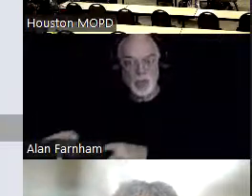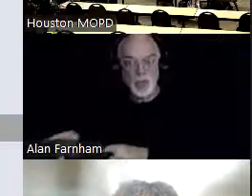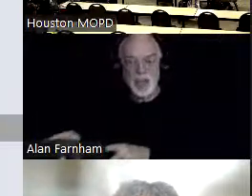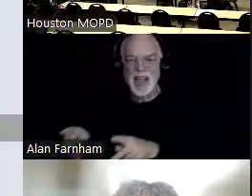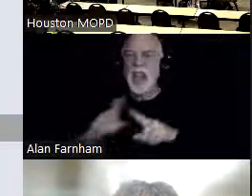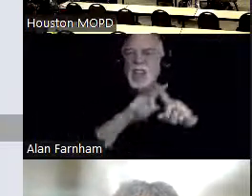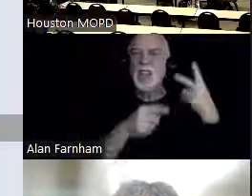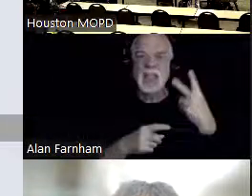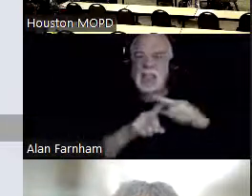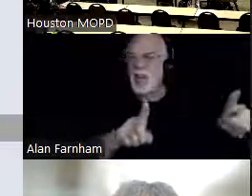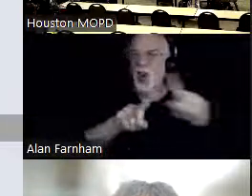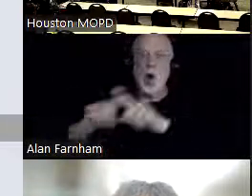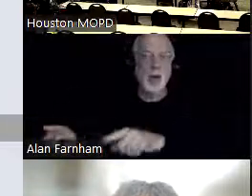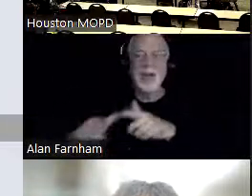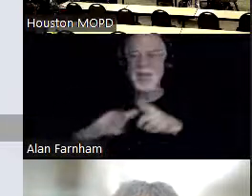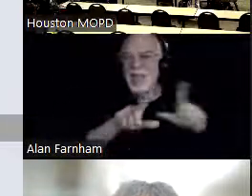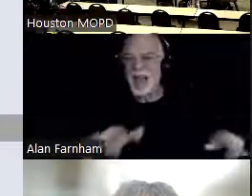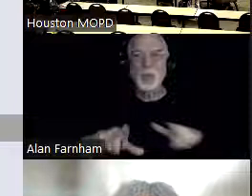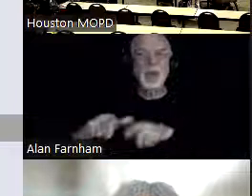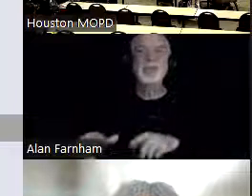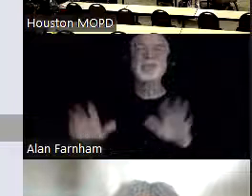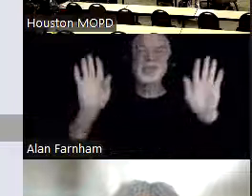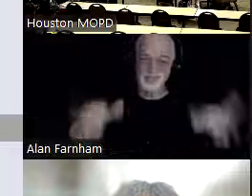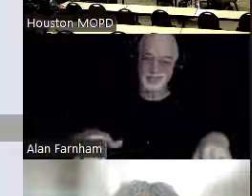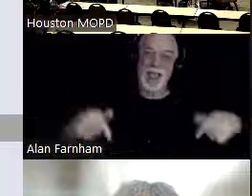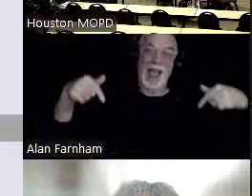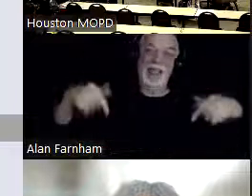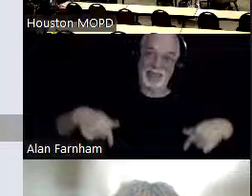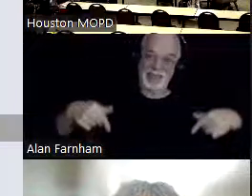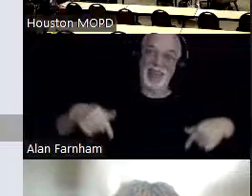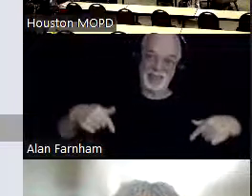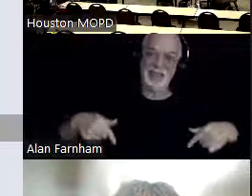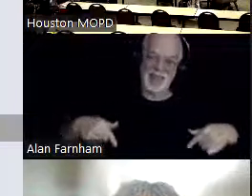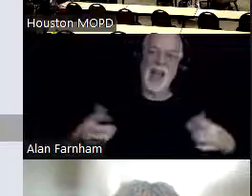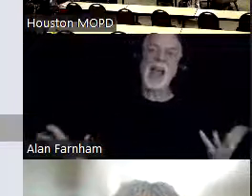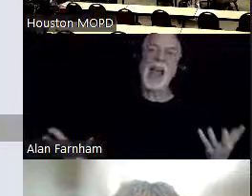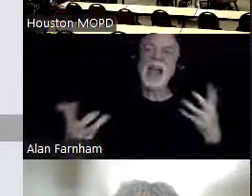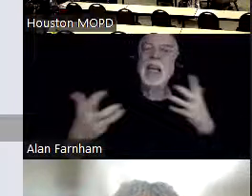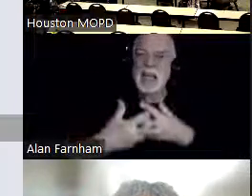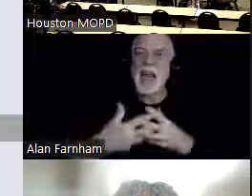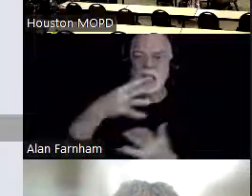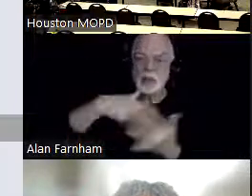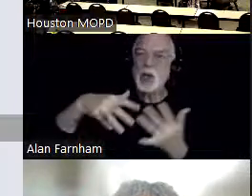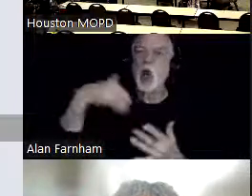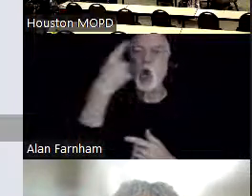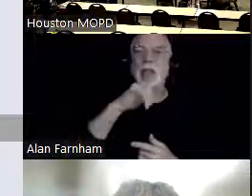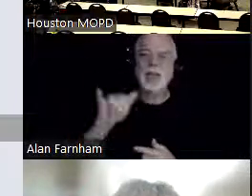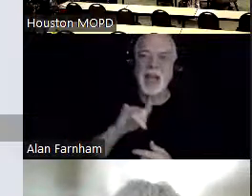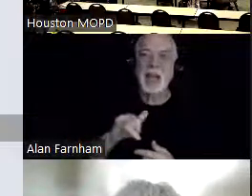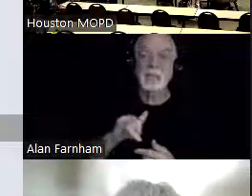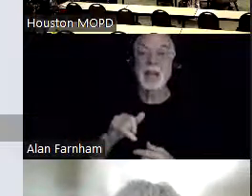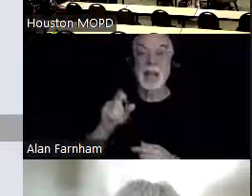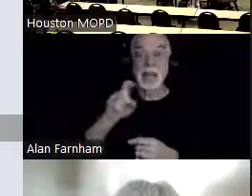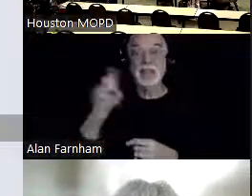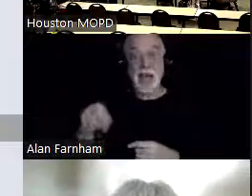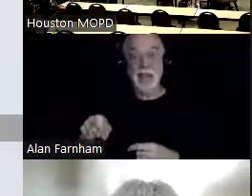languages. This is what engagement looks like in the state of Texas, in the city of Houston, in the United States of America.